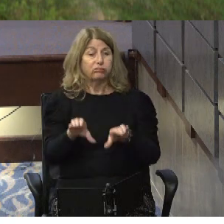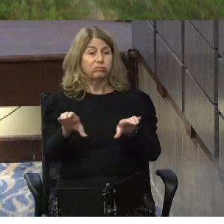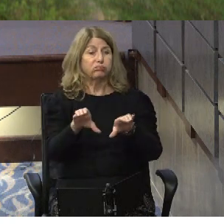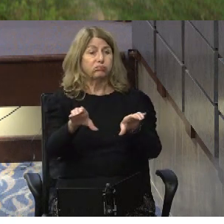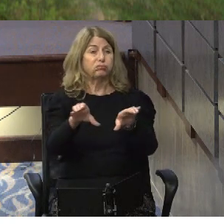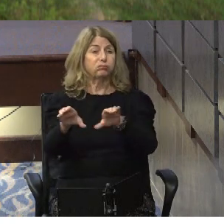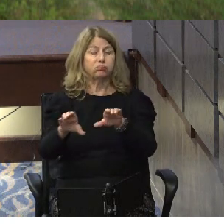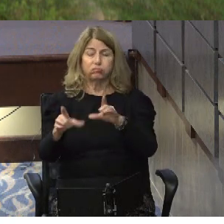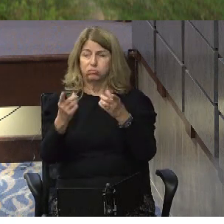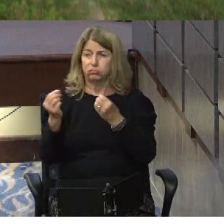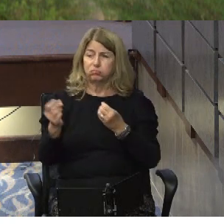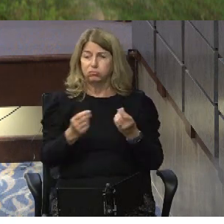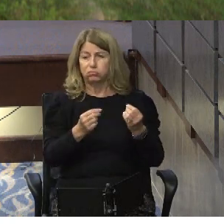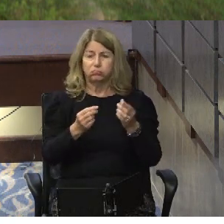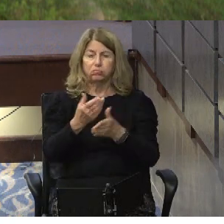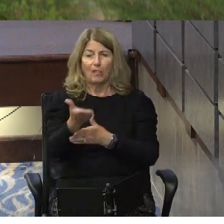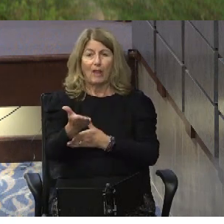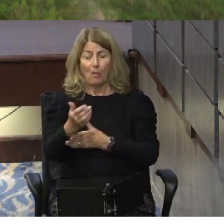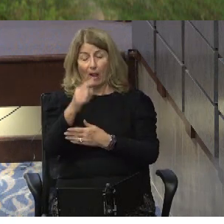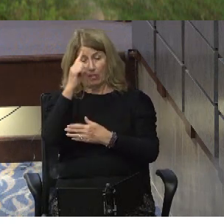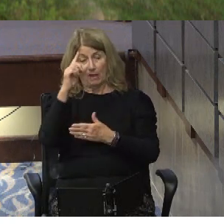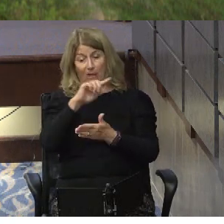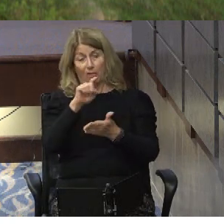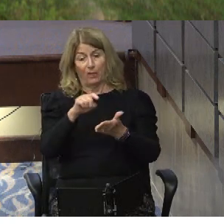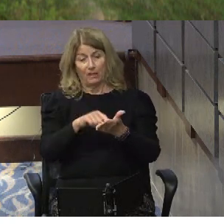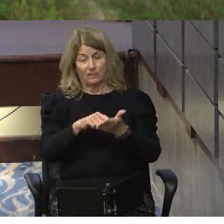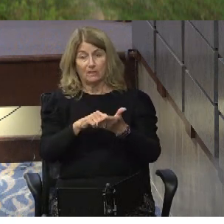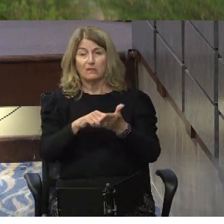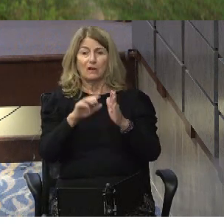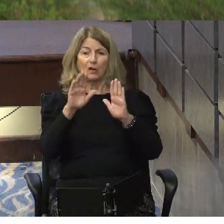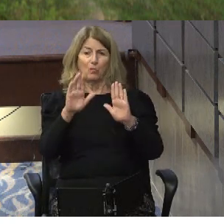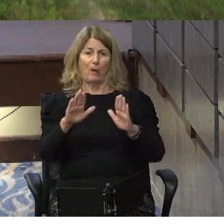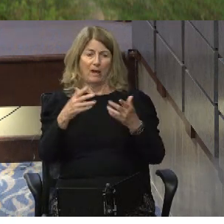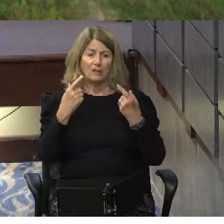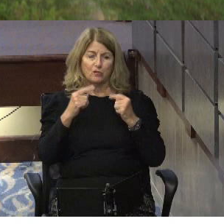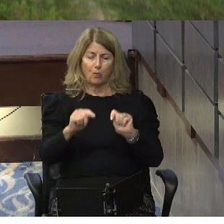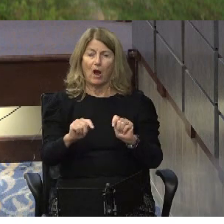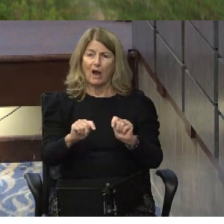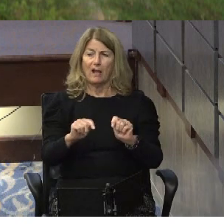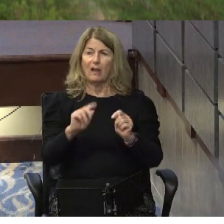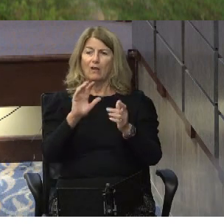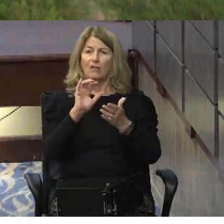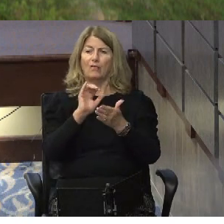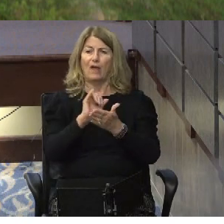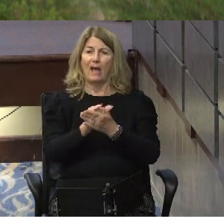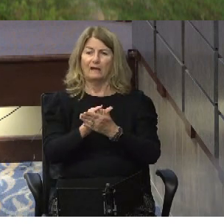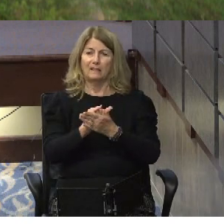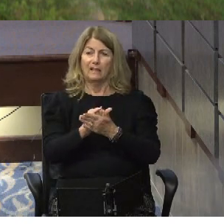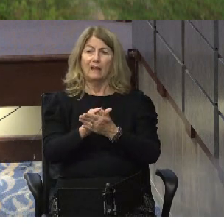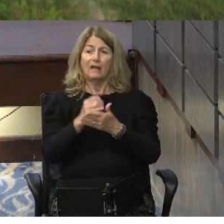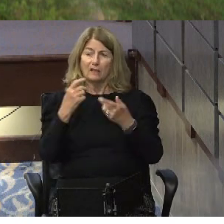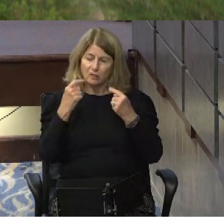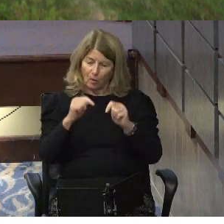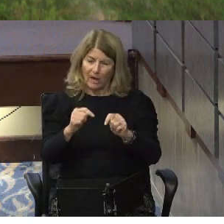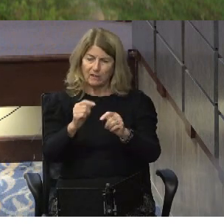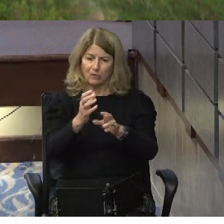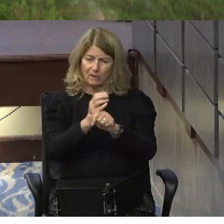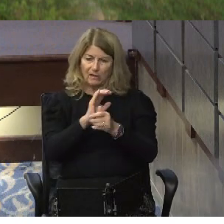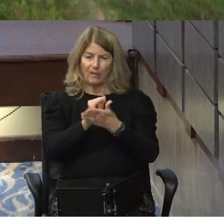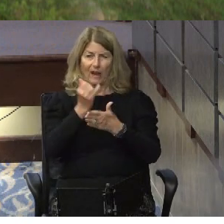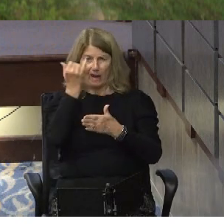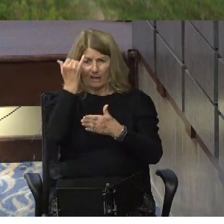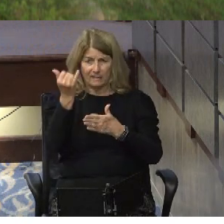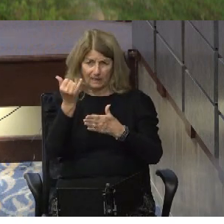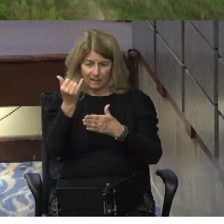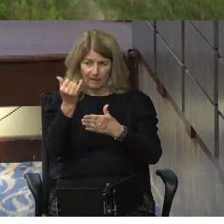that this is a great crack at that, and those are just some of the comments I have to try to keep pressing into the idea of fully masking